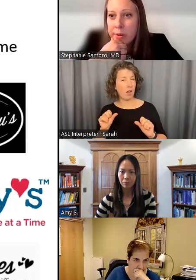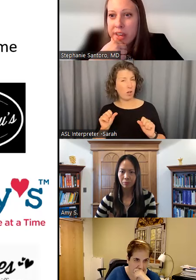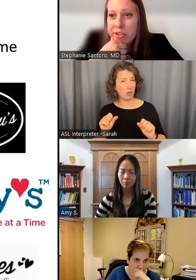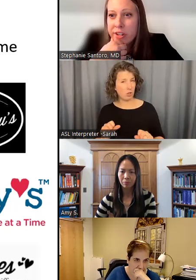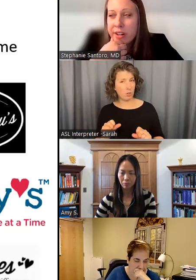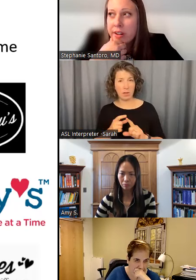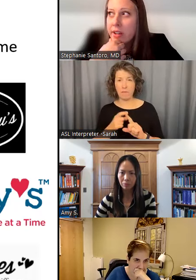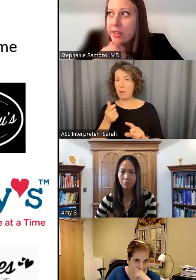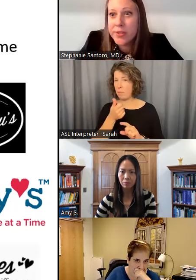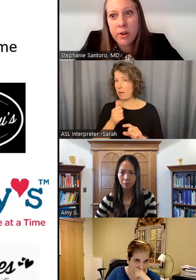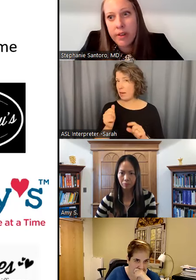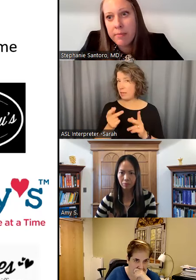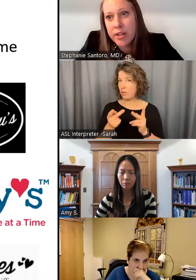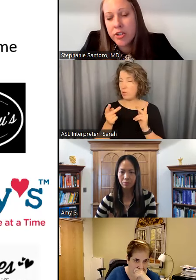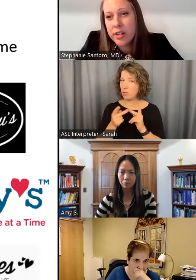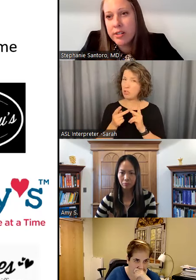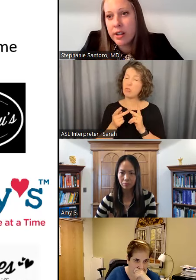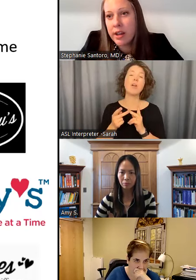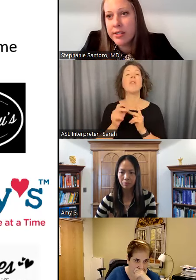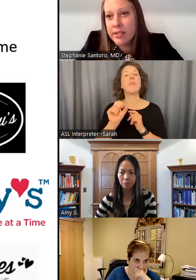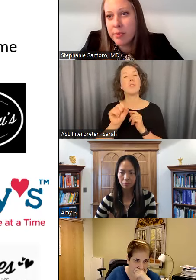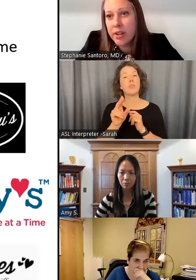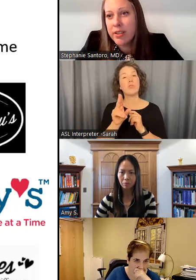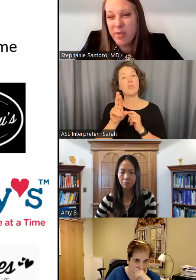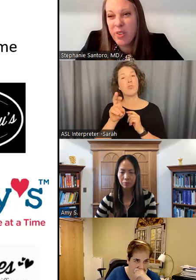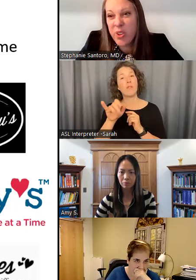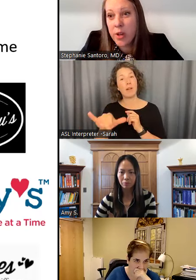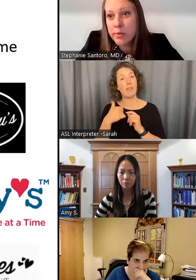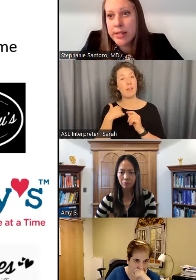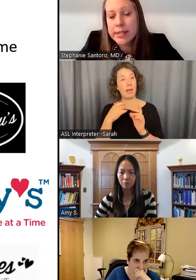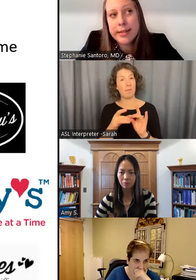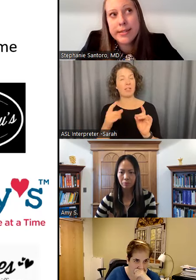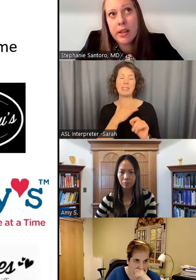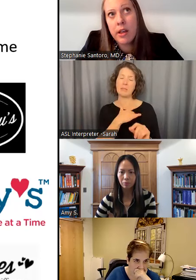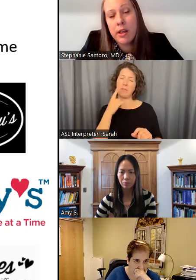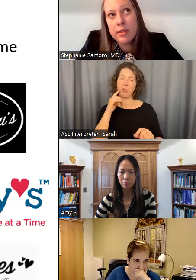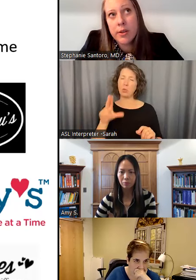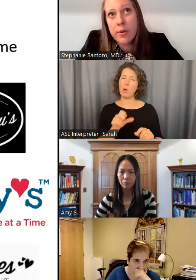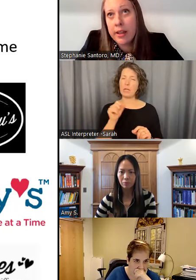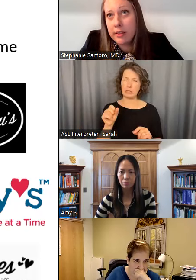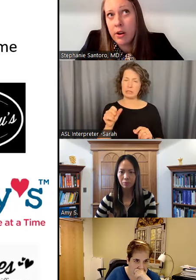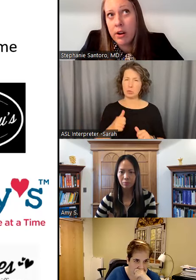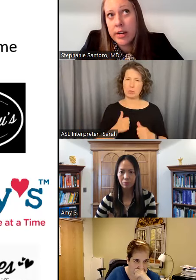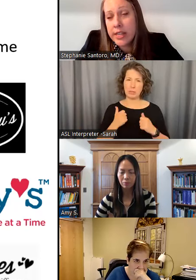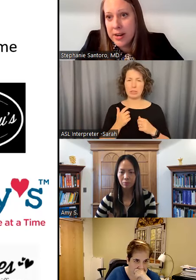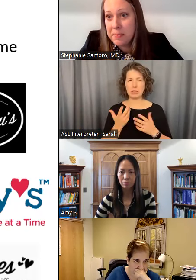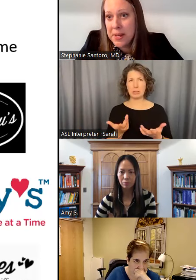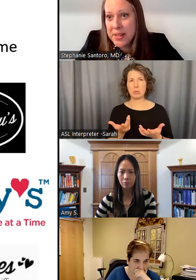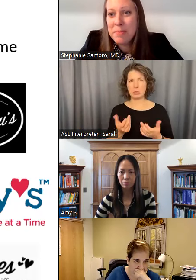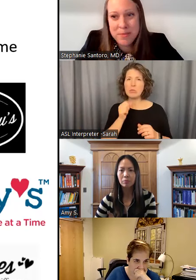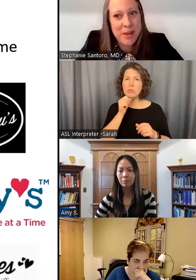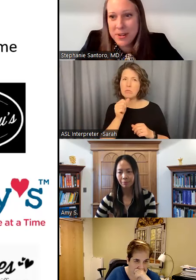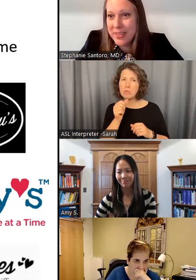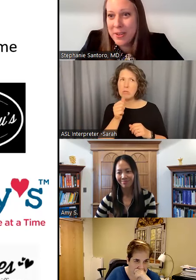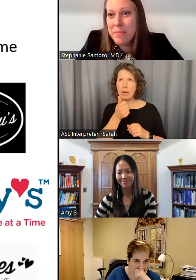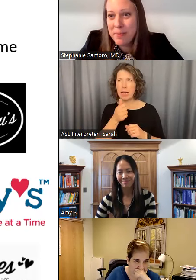any location. The survey I mentioned is typically for US residents. So there aren't any that immediately